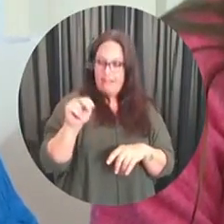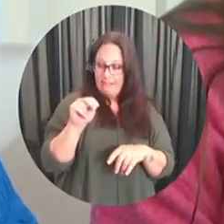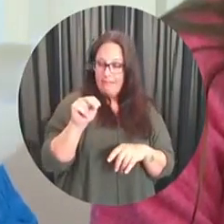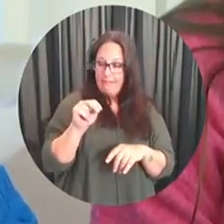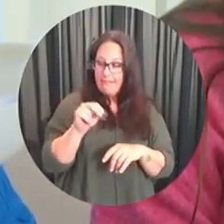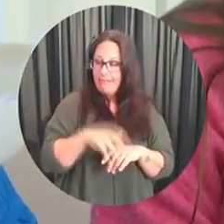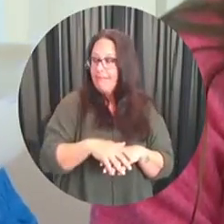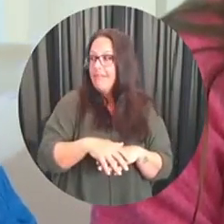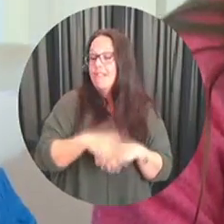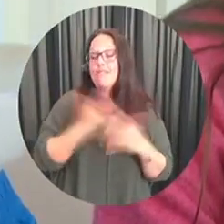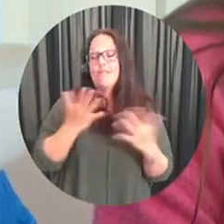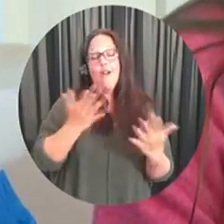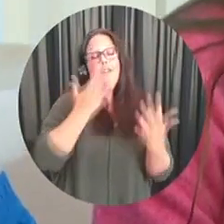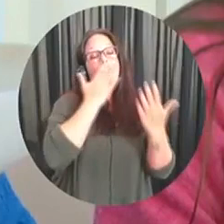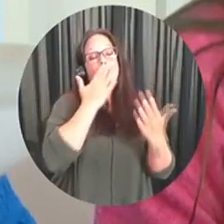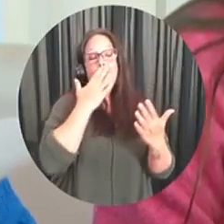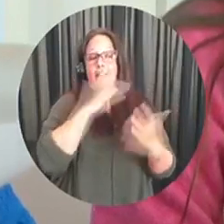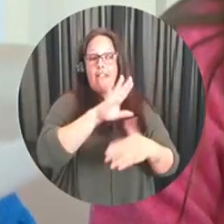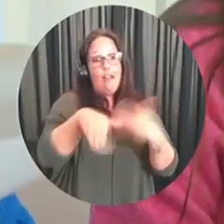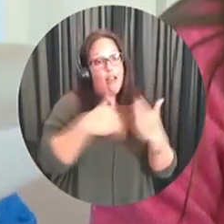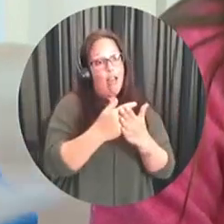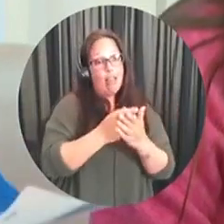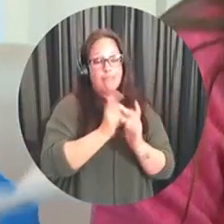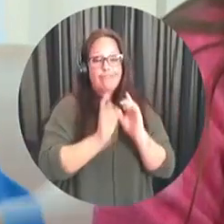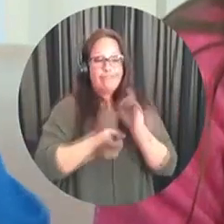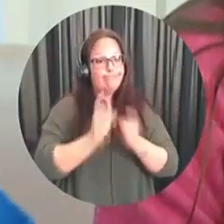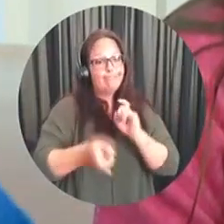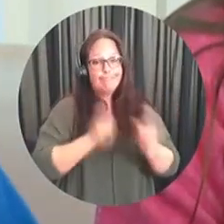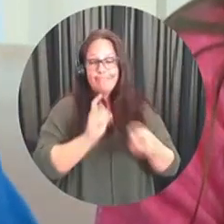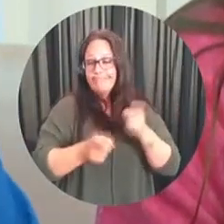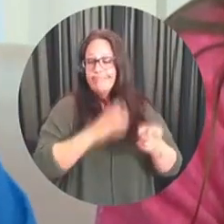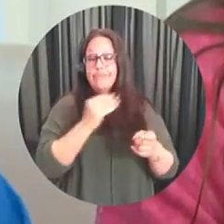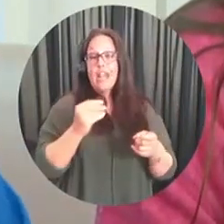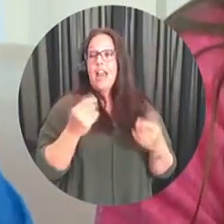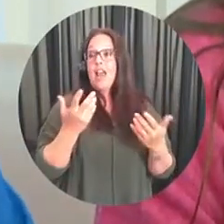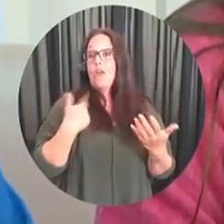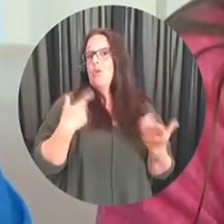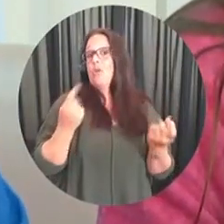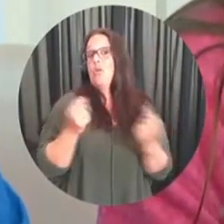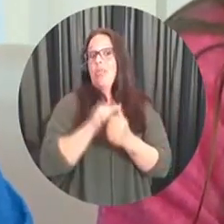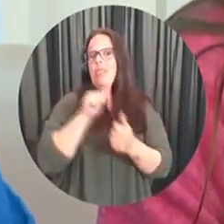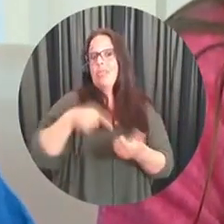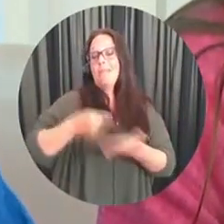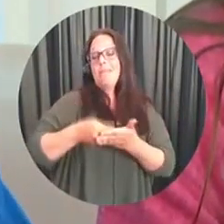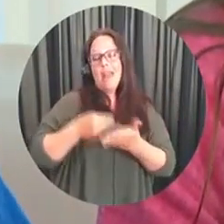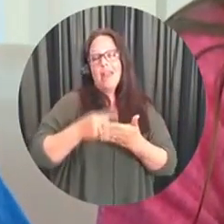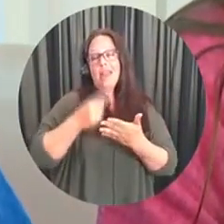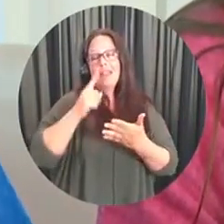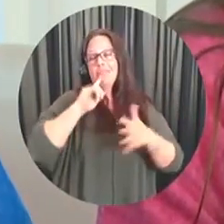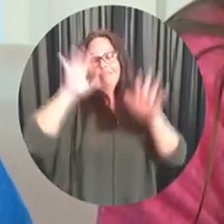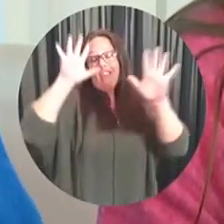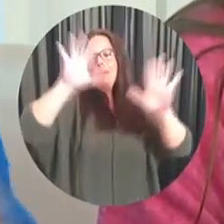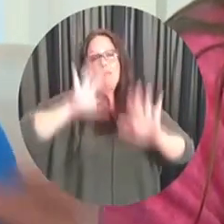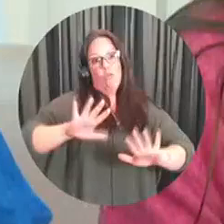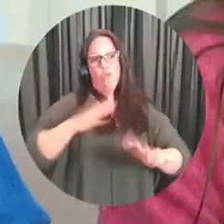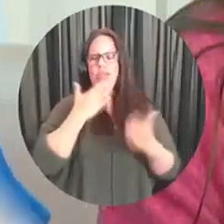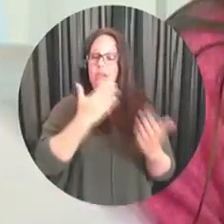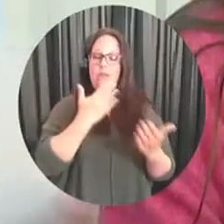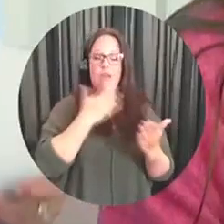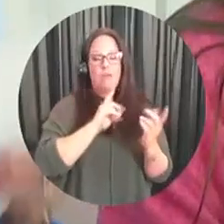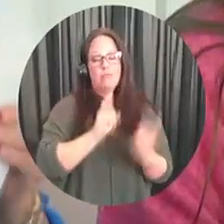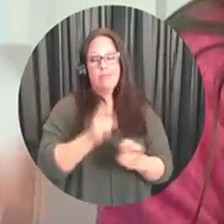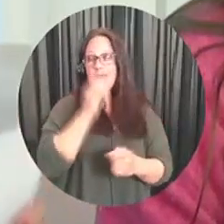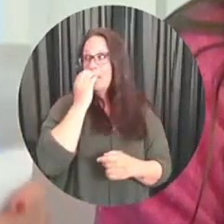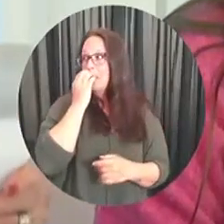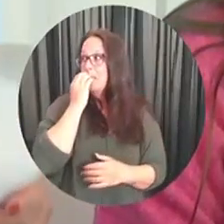So we thank them all for all their donations, and what we are able to do with the money is phenomenal. Thank you all. Oh, my